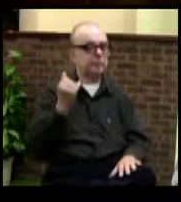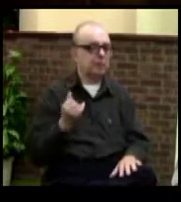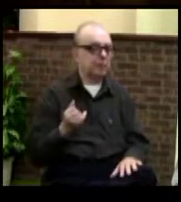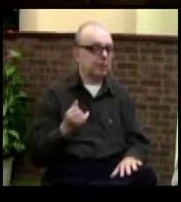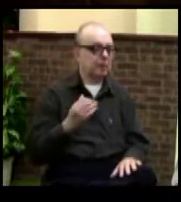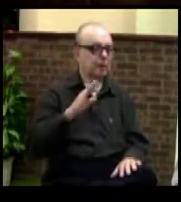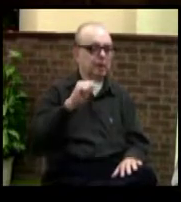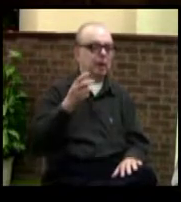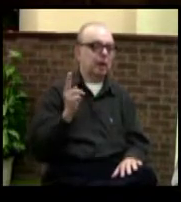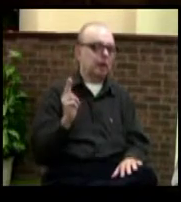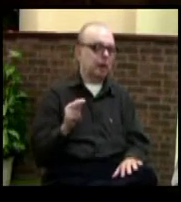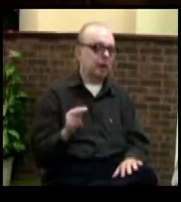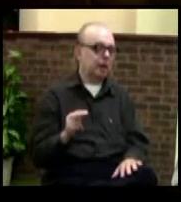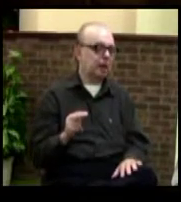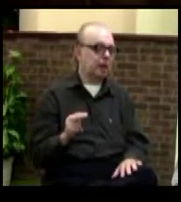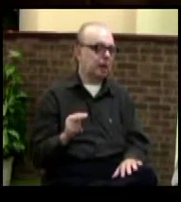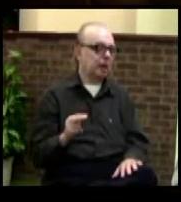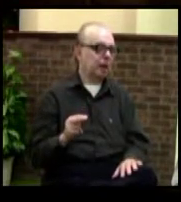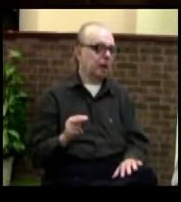Because in John